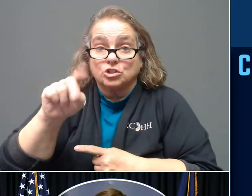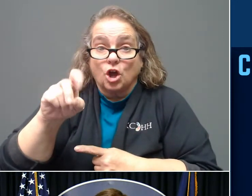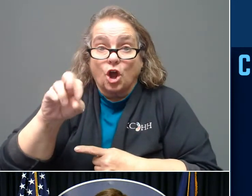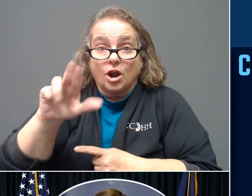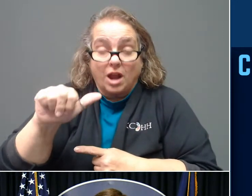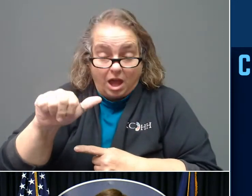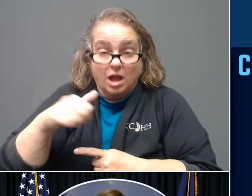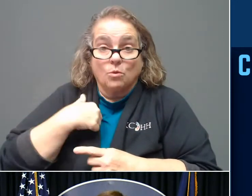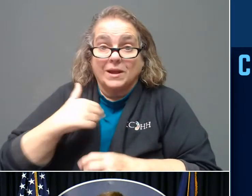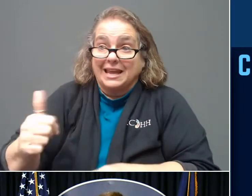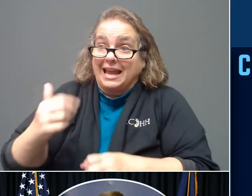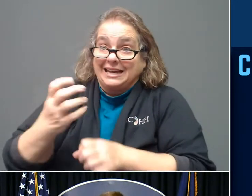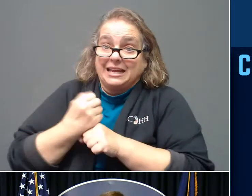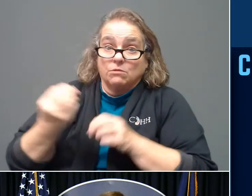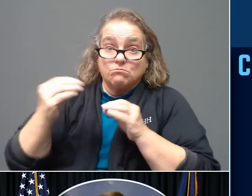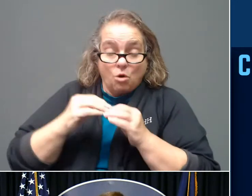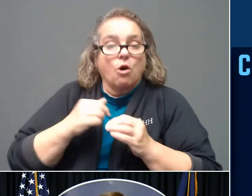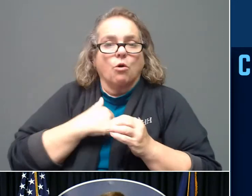as we can.